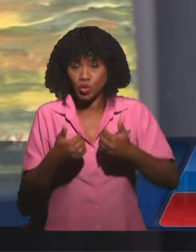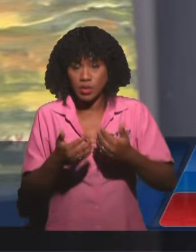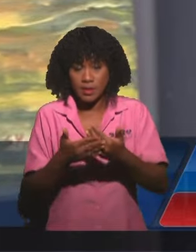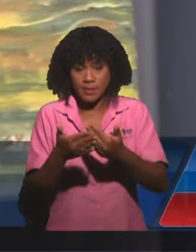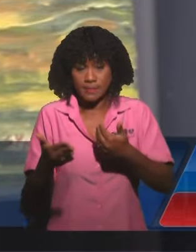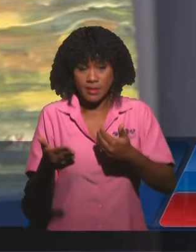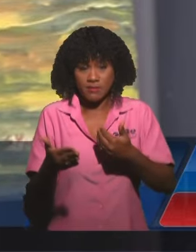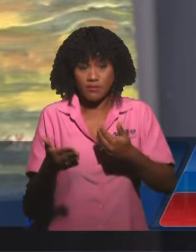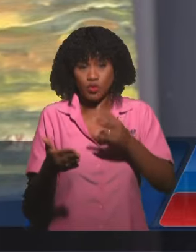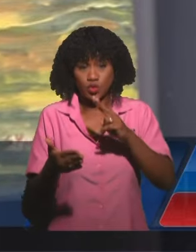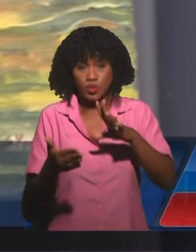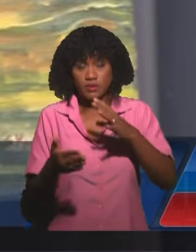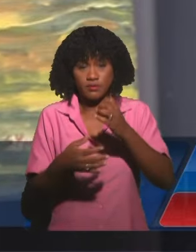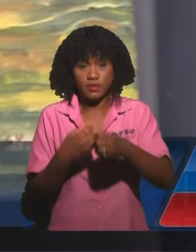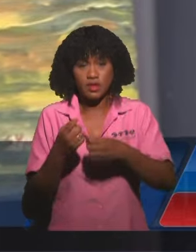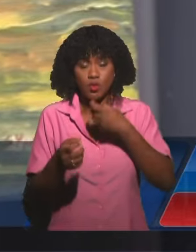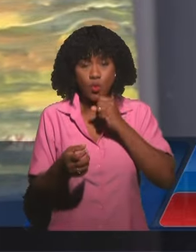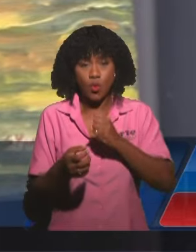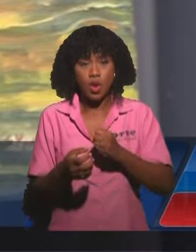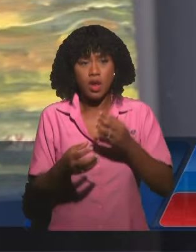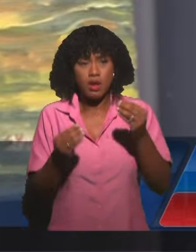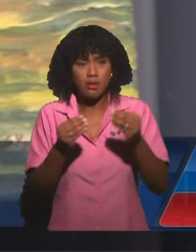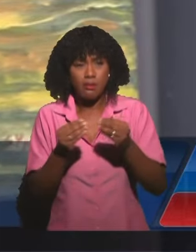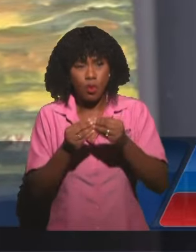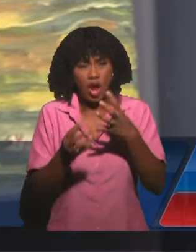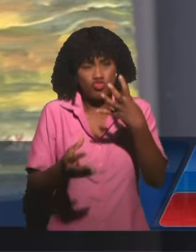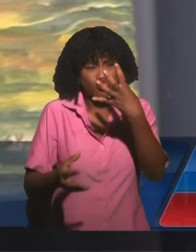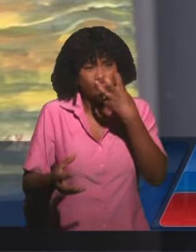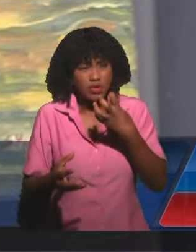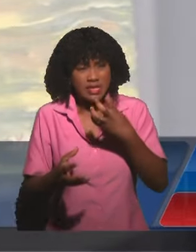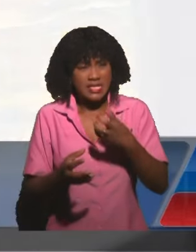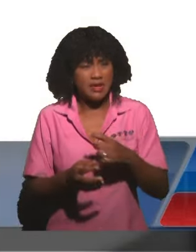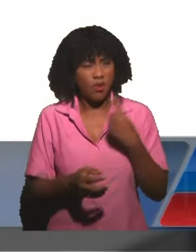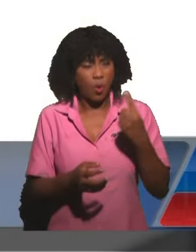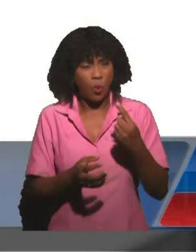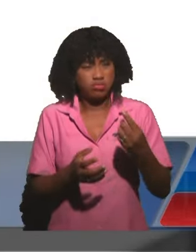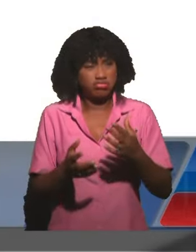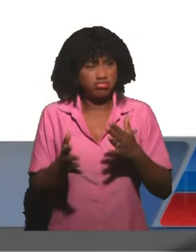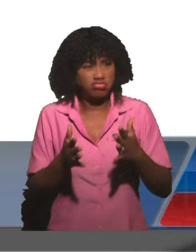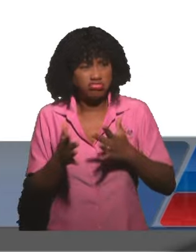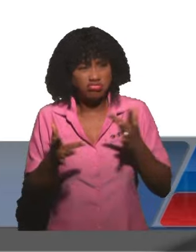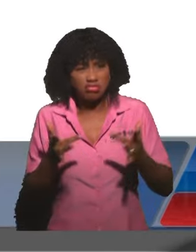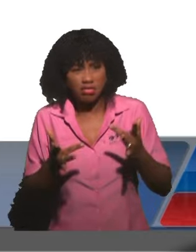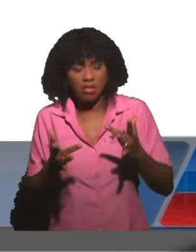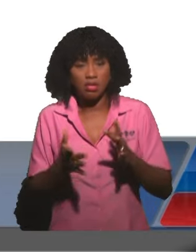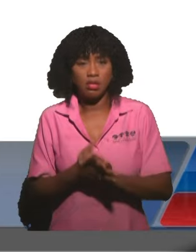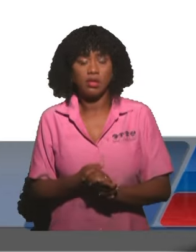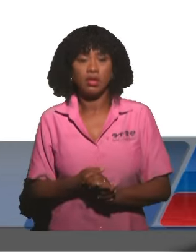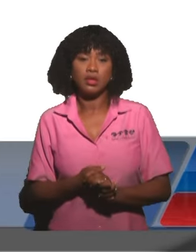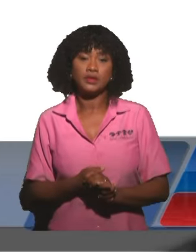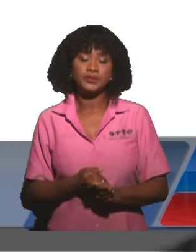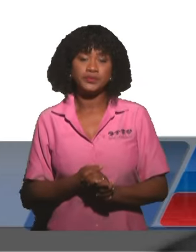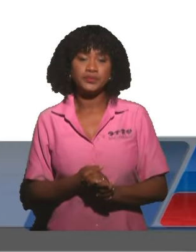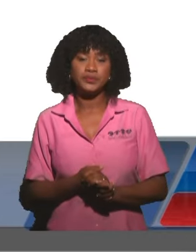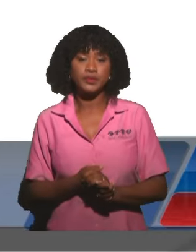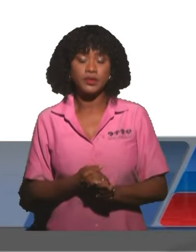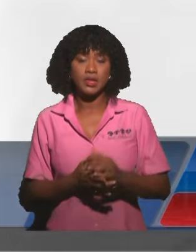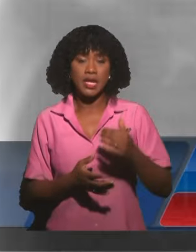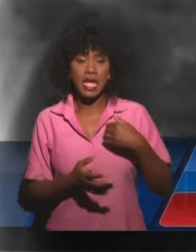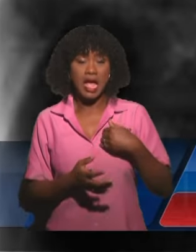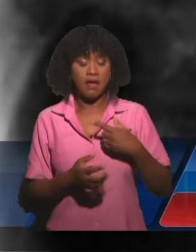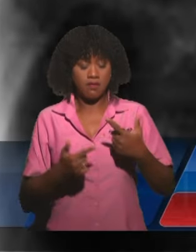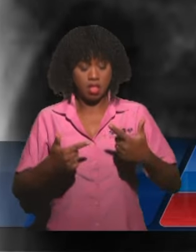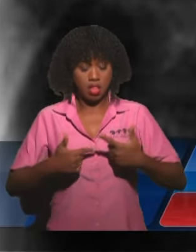age of 25, they're more impulsive, they're more aggressive, they're very anxious. E-vaping cigarettes are also associated with